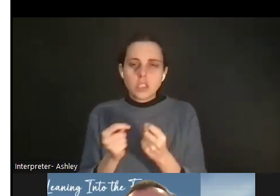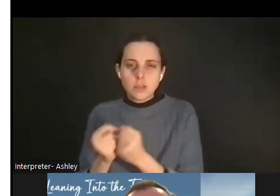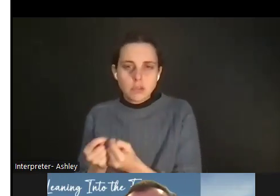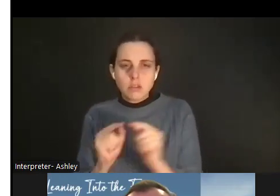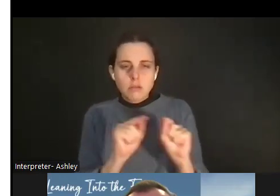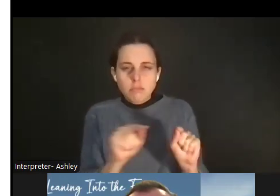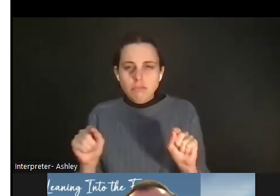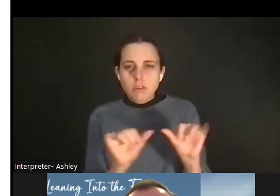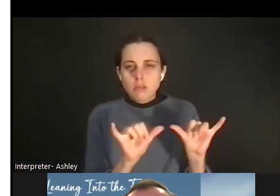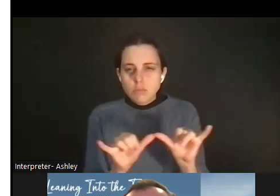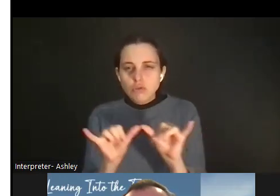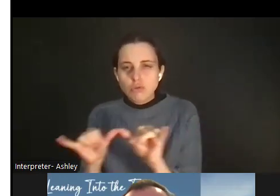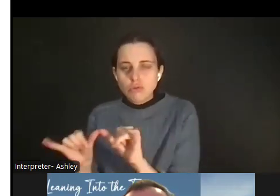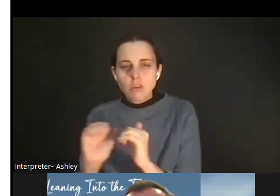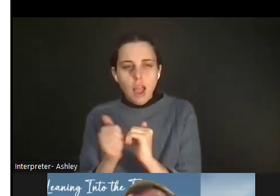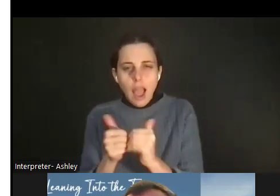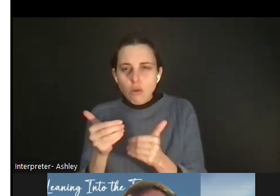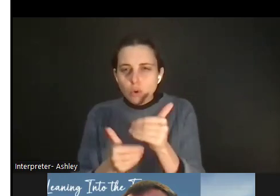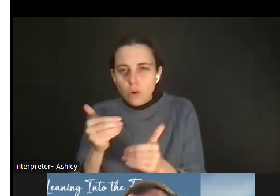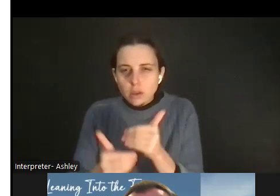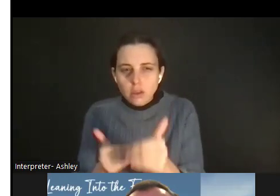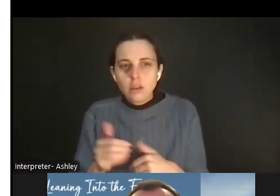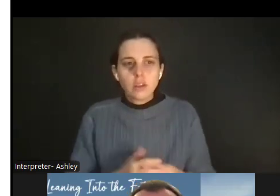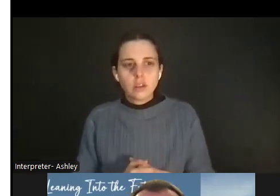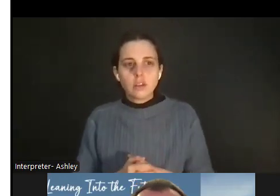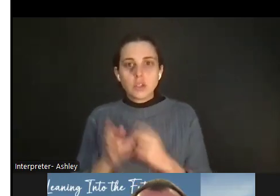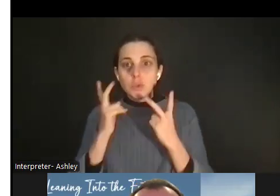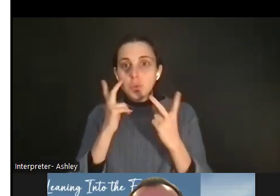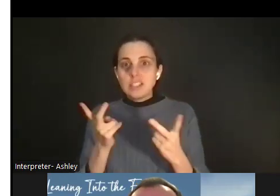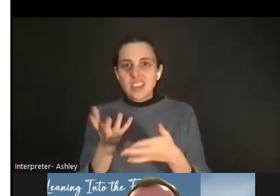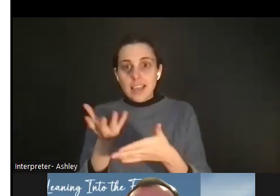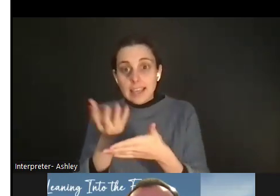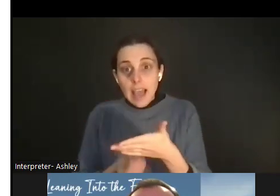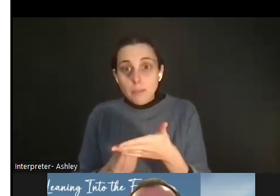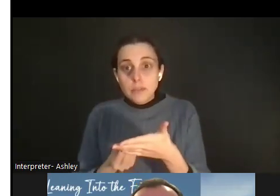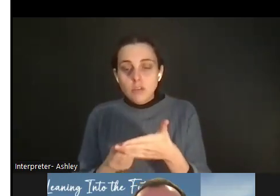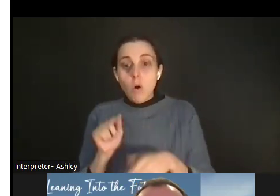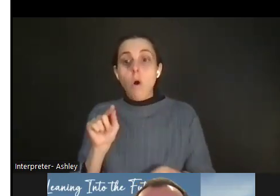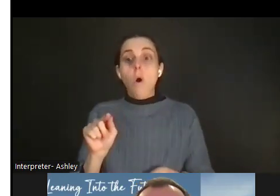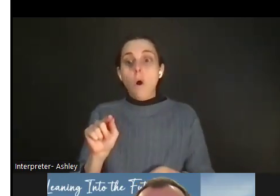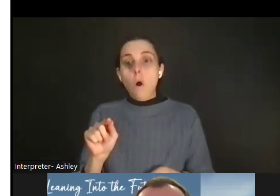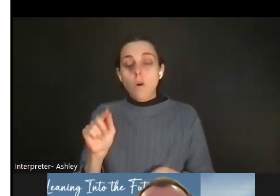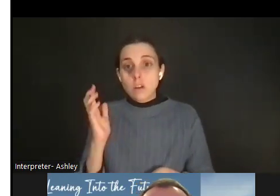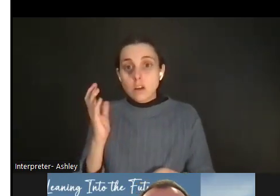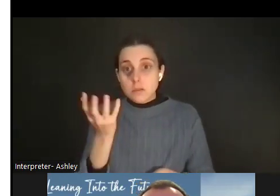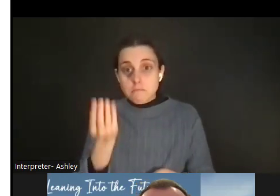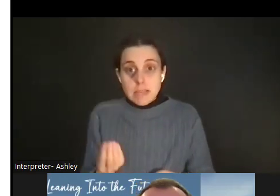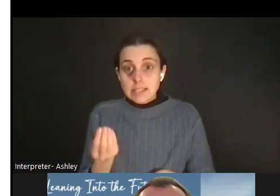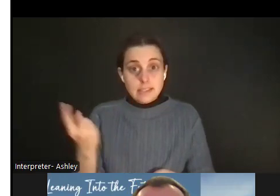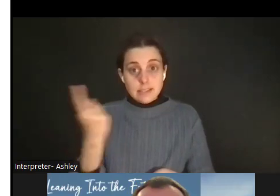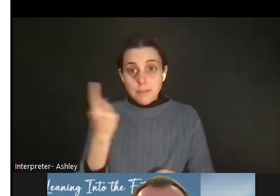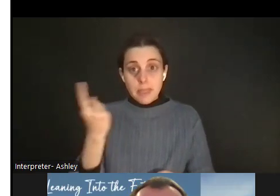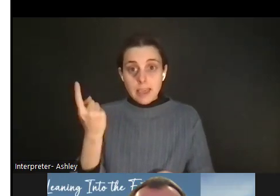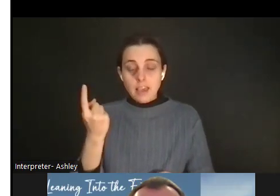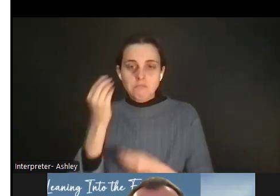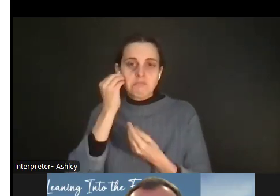are doing and see gaps in performance. And when we see gap in performance, that informs us on that input where we